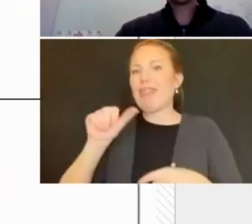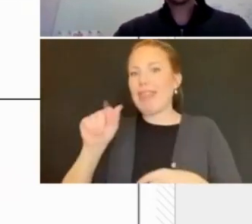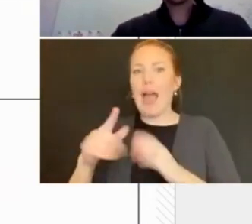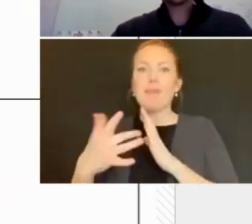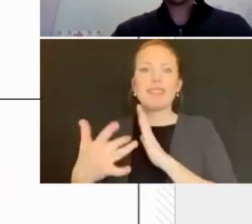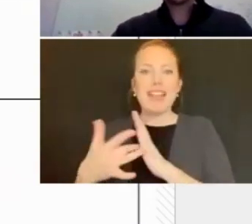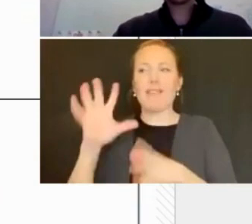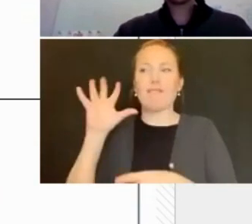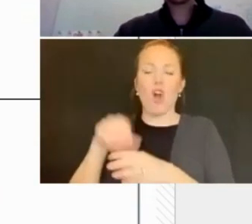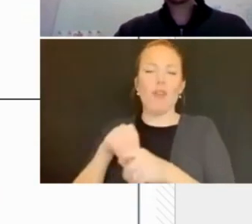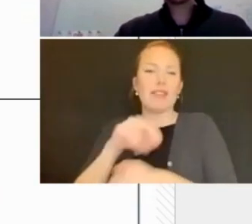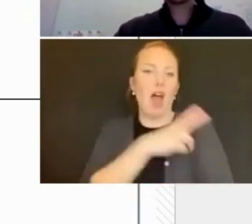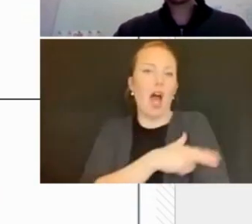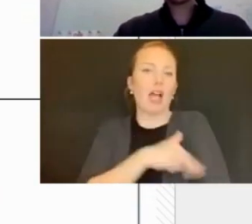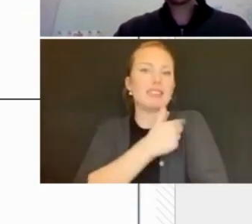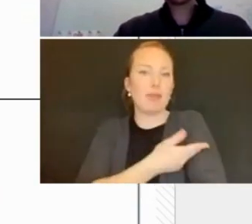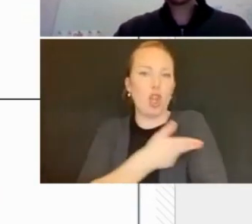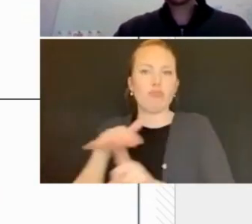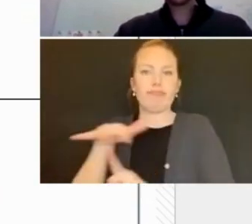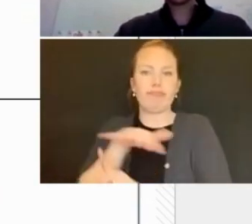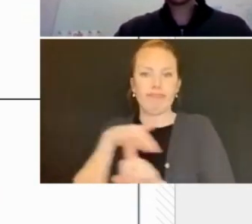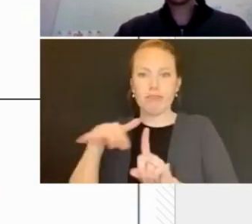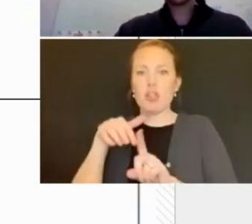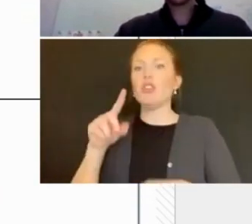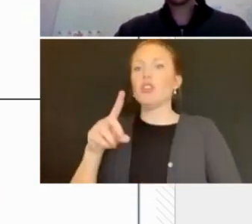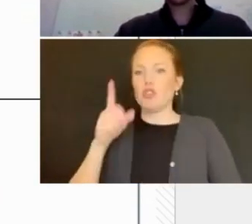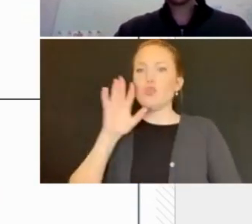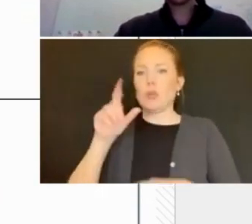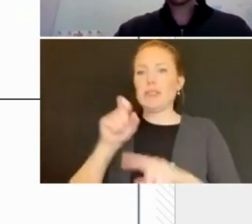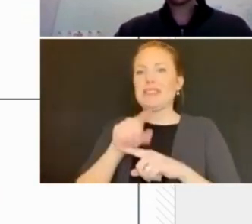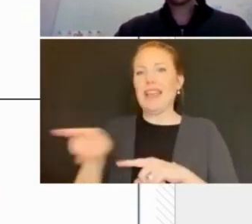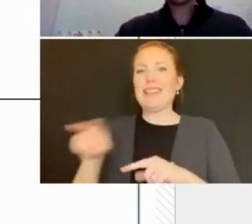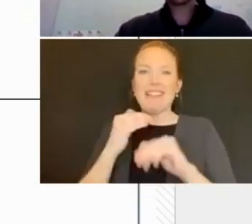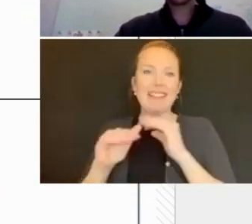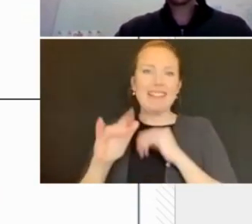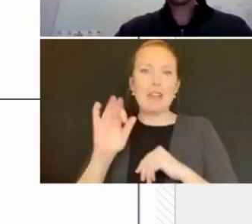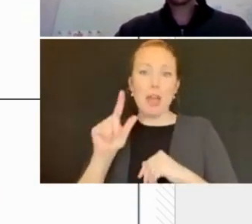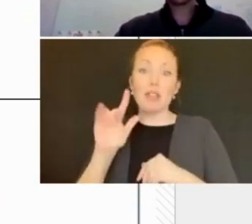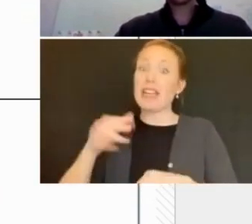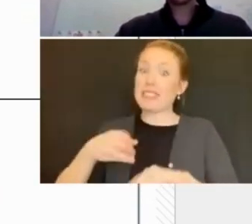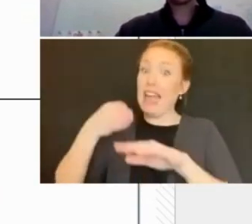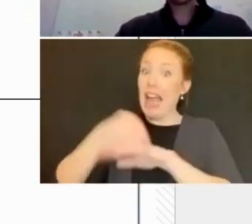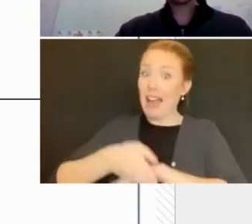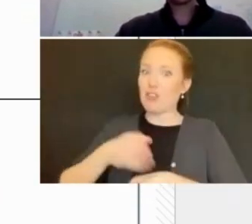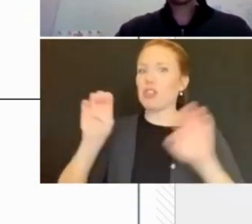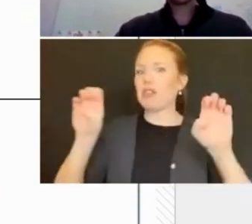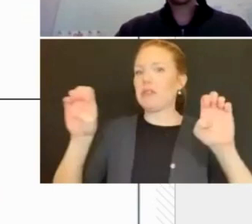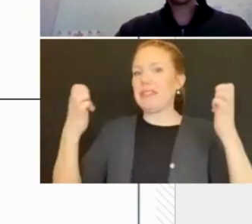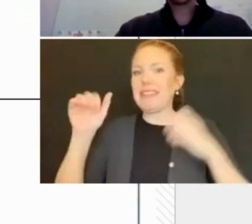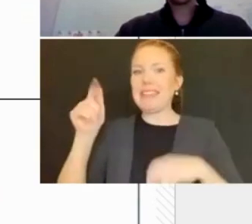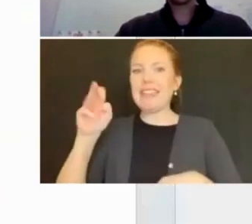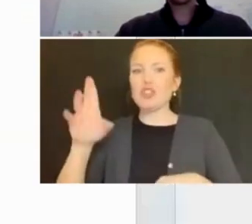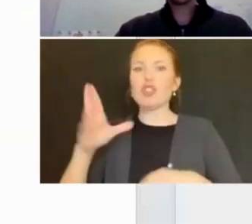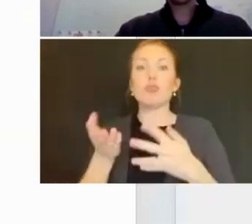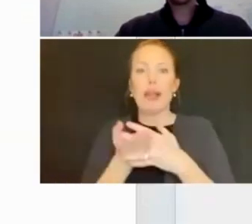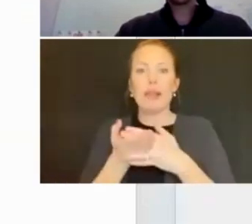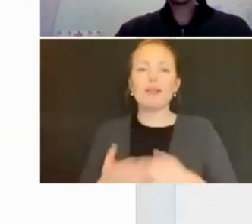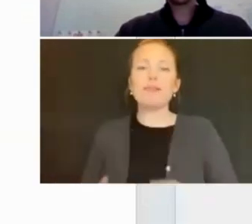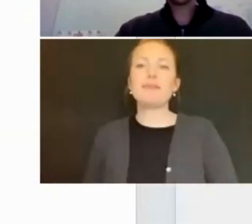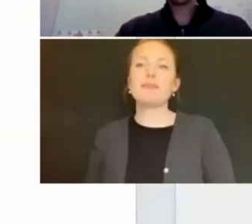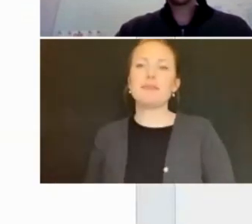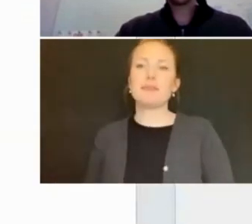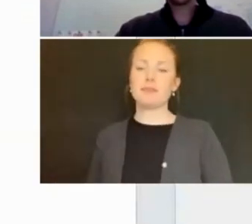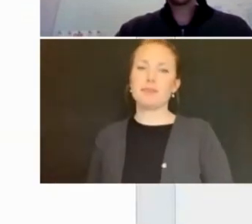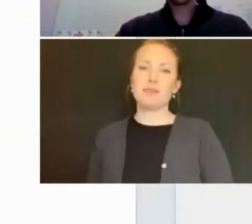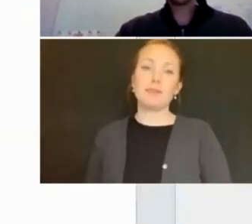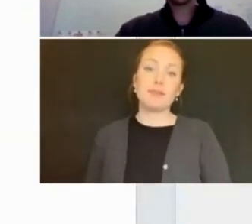hospital setting in this case. So please join us. You'll see some emails about that. This will be after the Easter break, so a few weeks from now. And